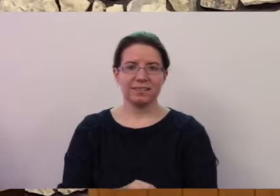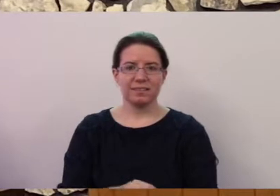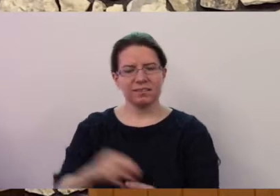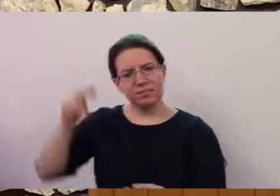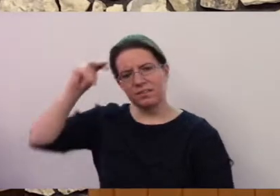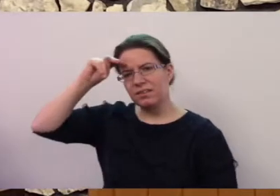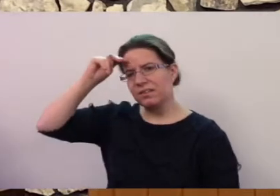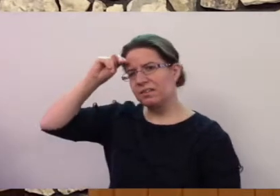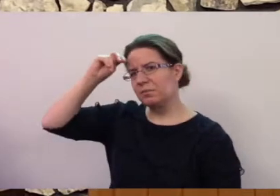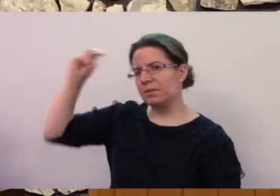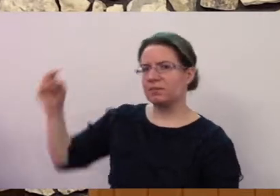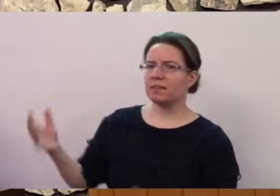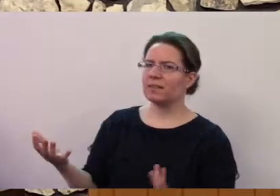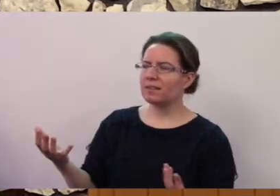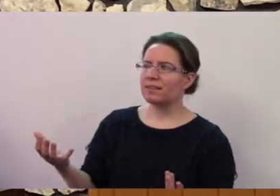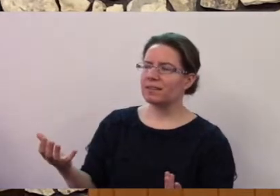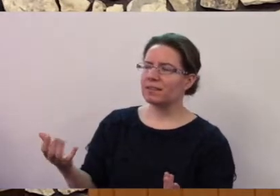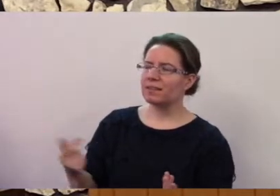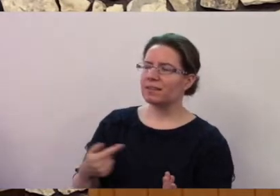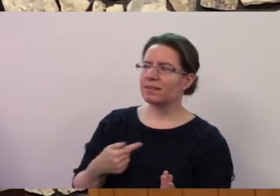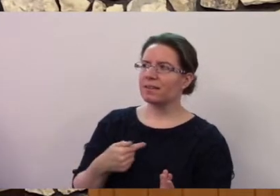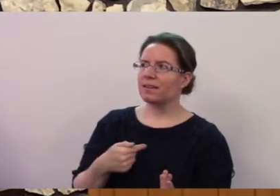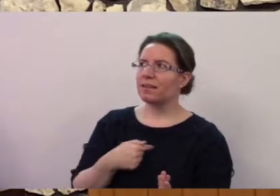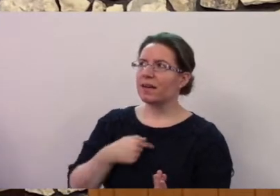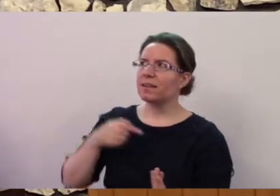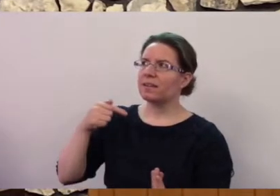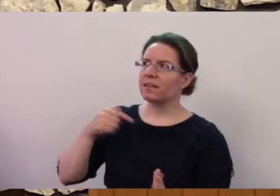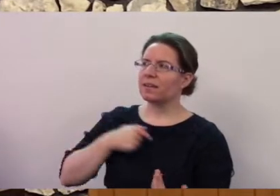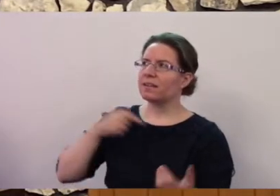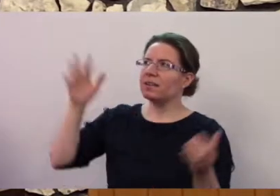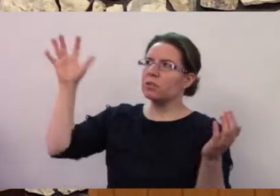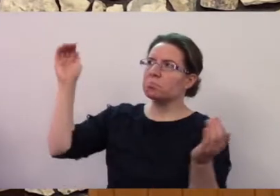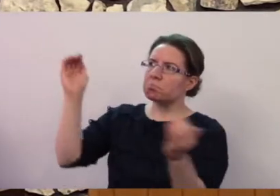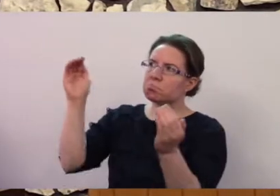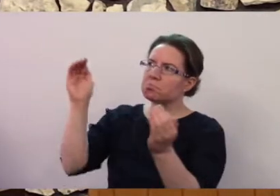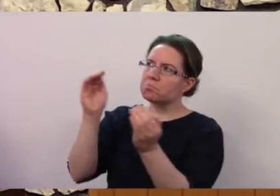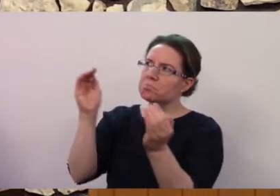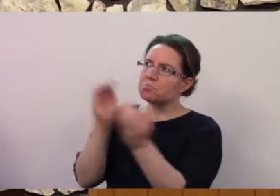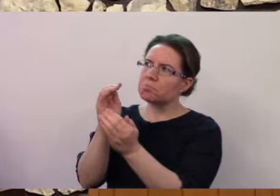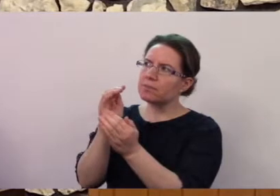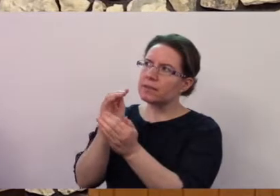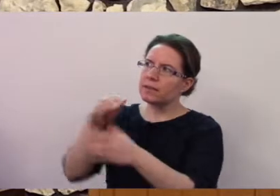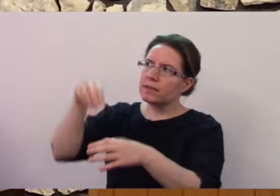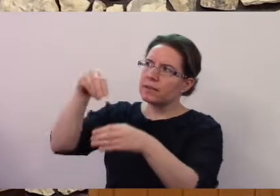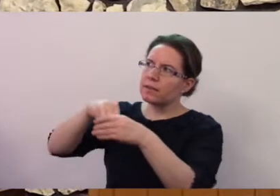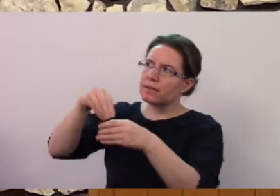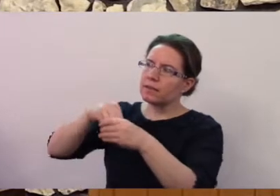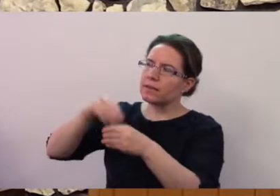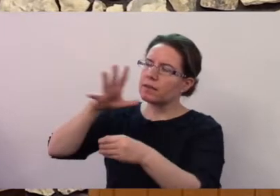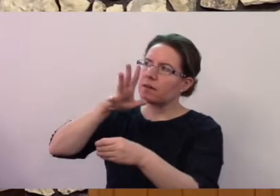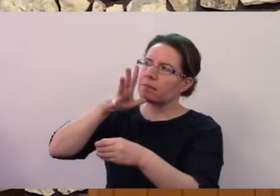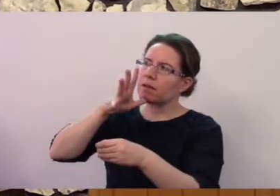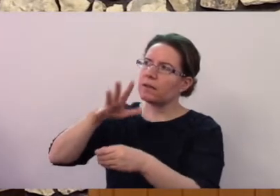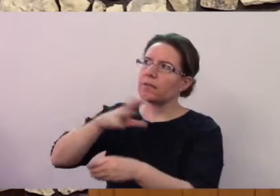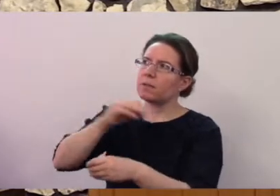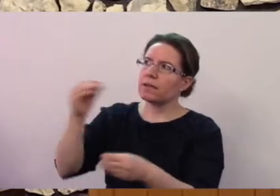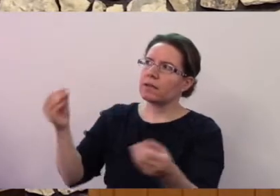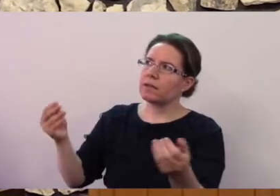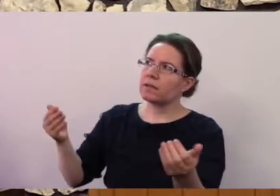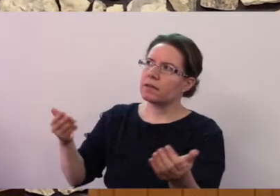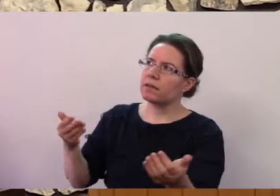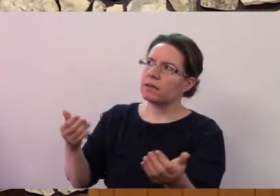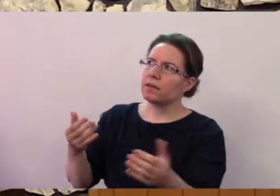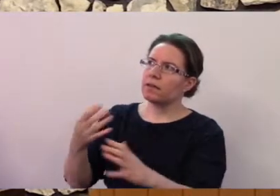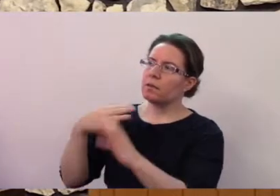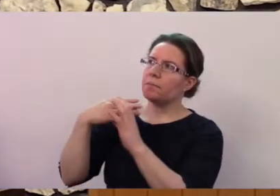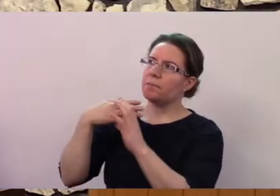womb. And that's what he was asking. You mean that that he has to shrink down to re-enter his mother's womb and somehow come out a new